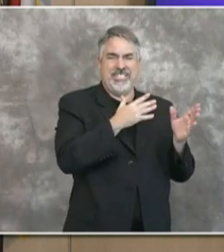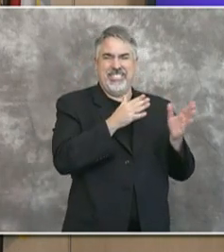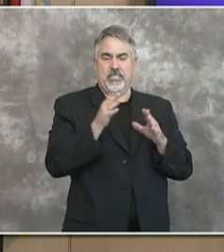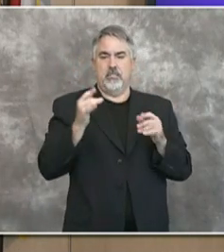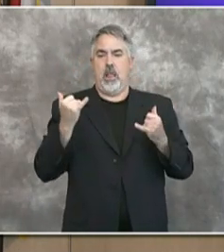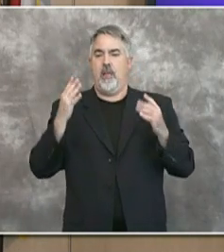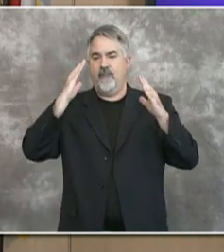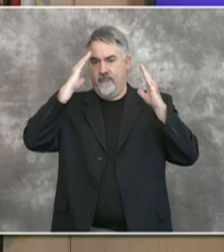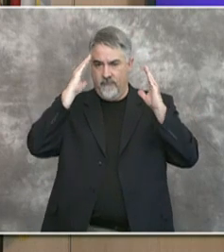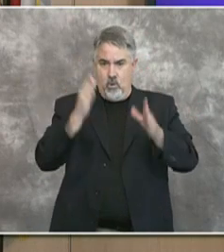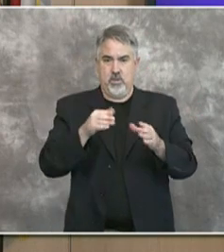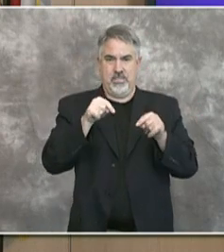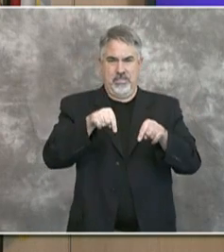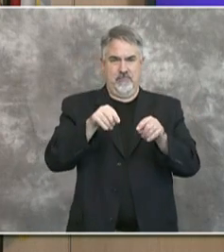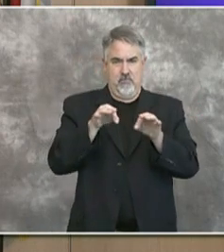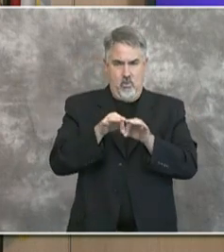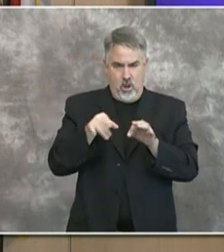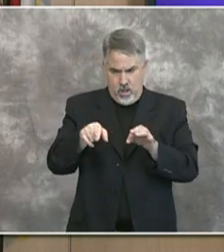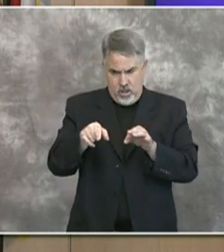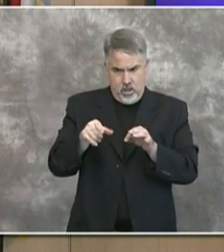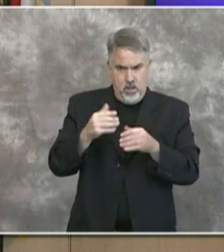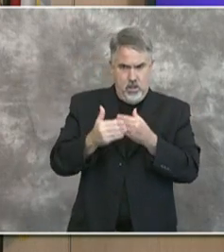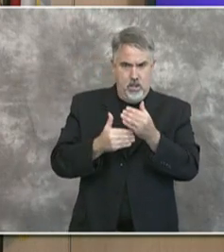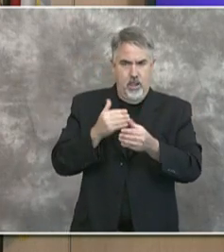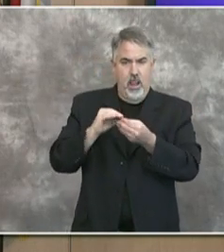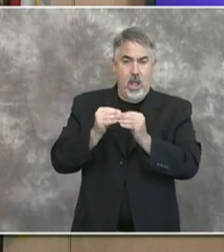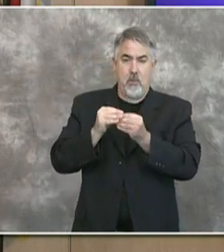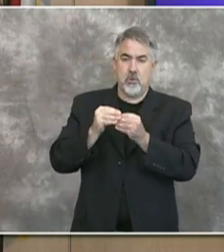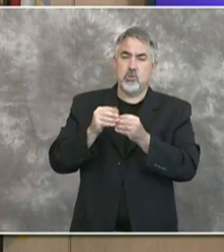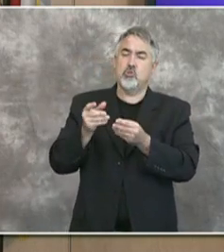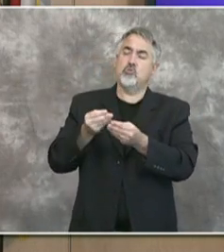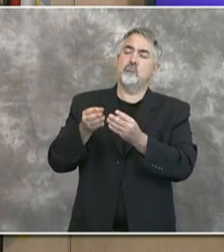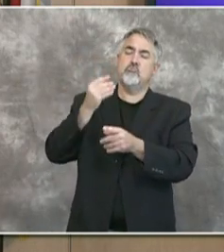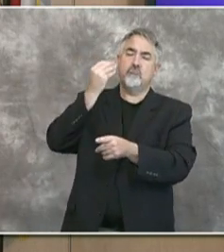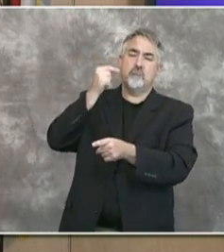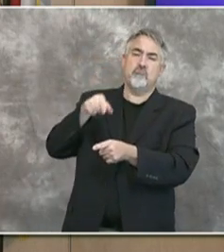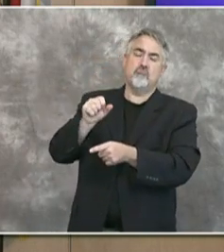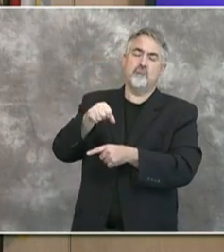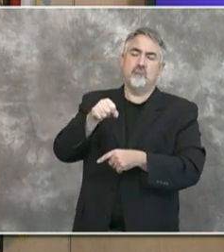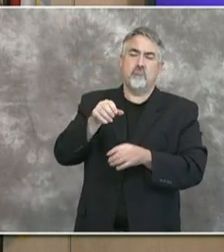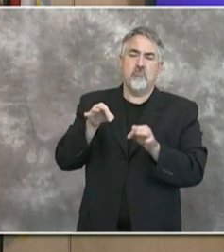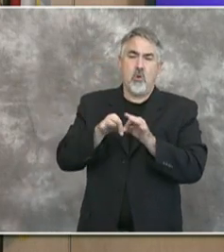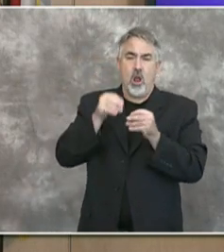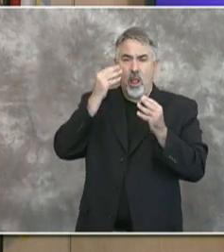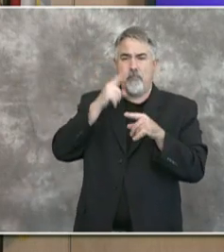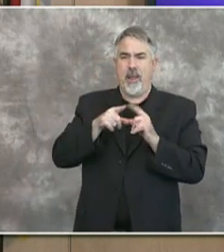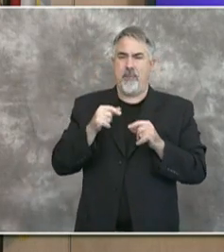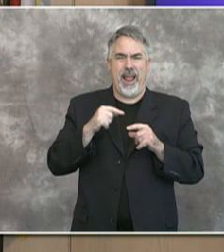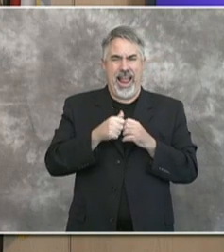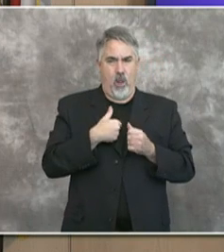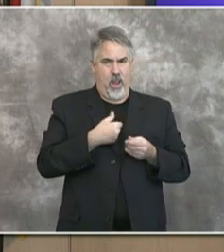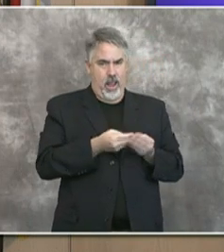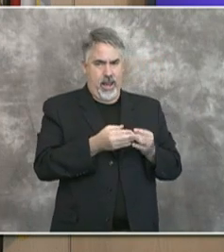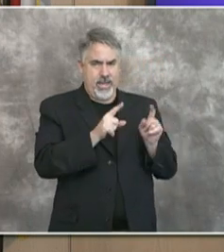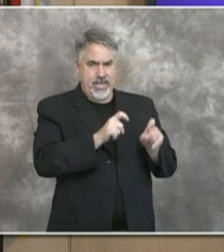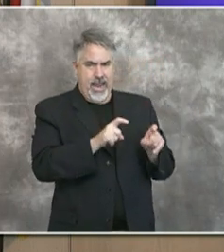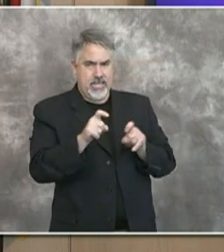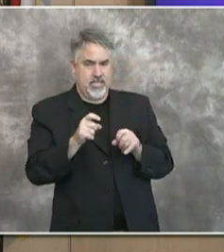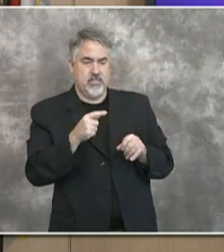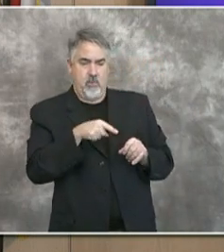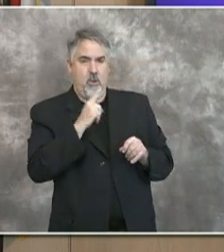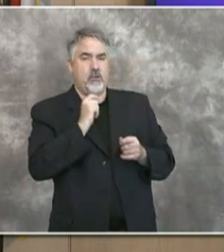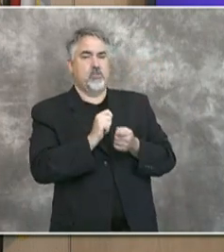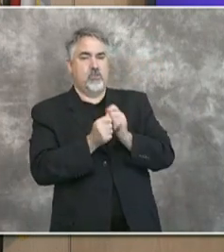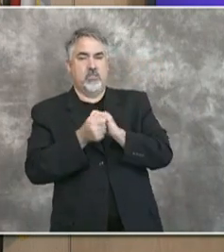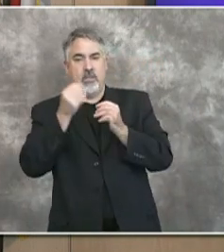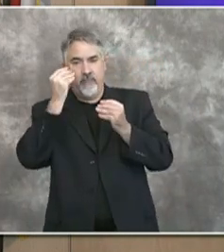areas. Again, the numbers are the same, and they will be shared daily. The format is the only thing that's changing. It's also important